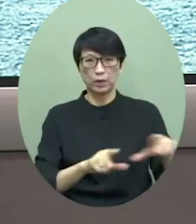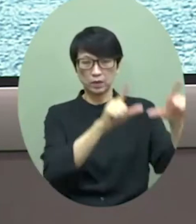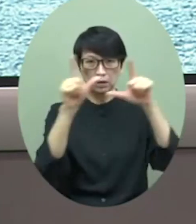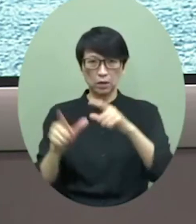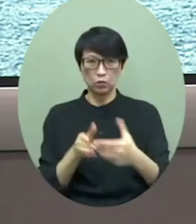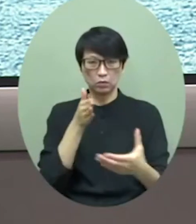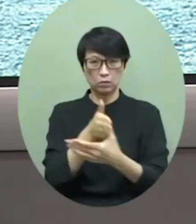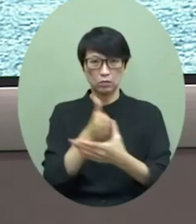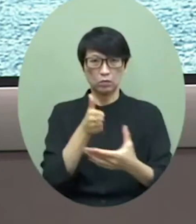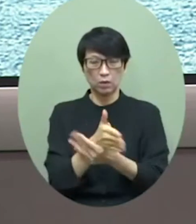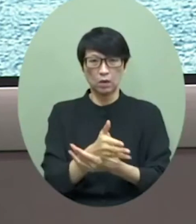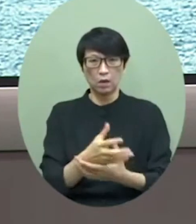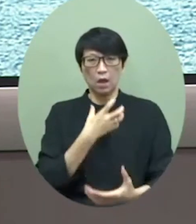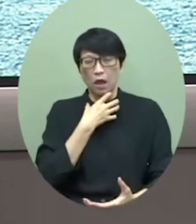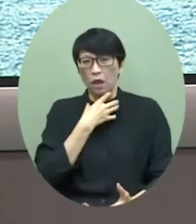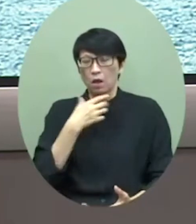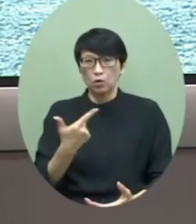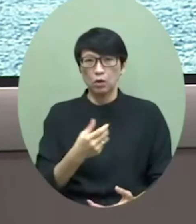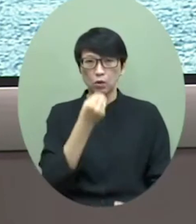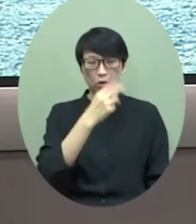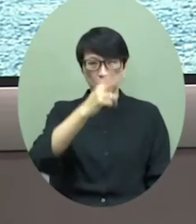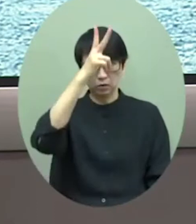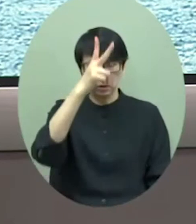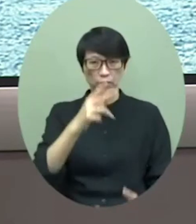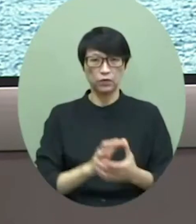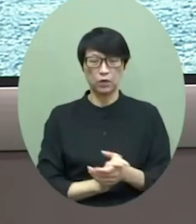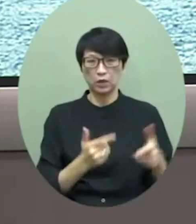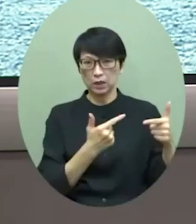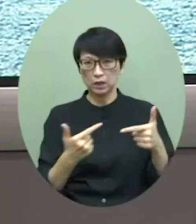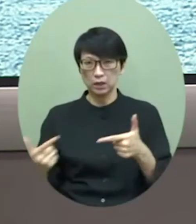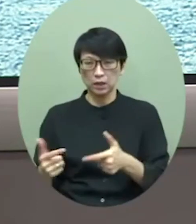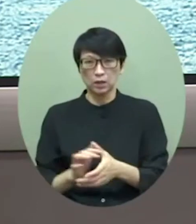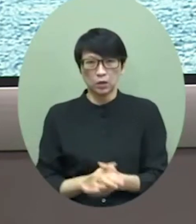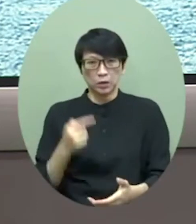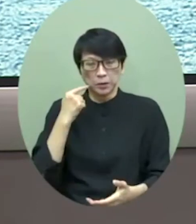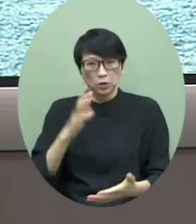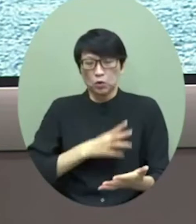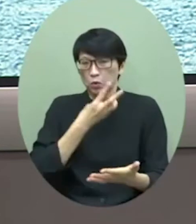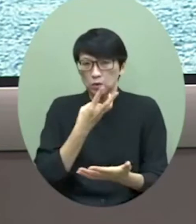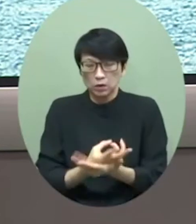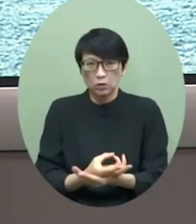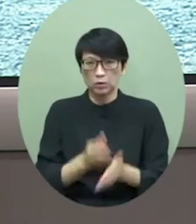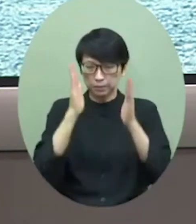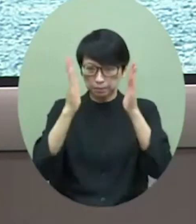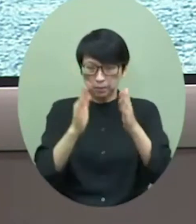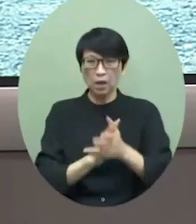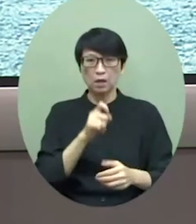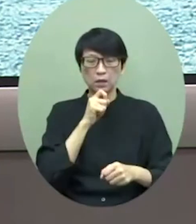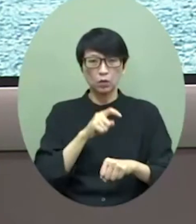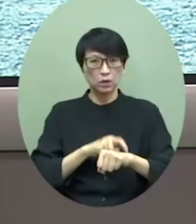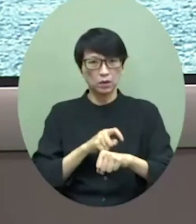This epidemic has dealt a severe blow to people's livelihood and the economy of Hong Kong. The SAR government